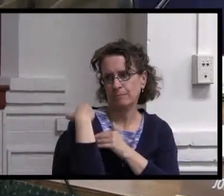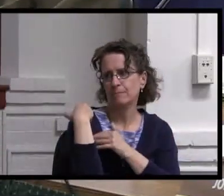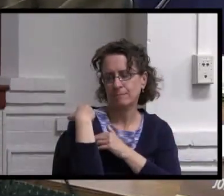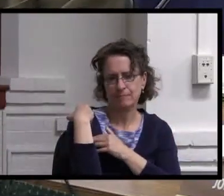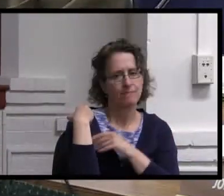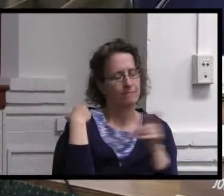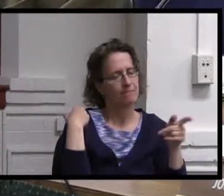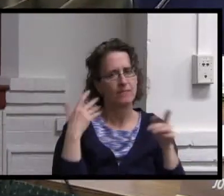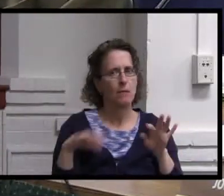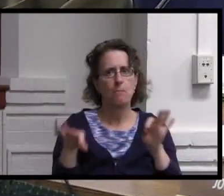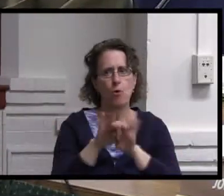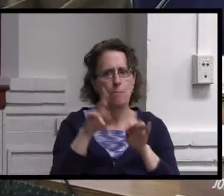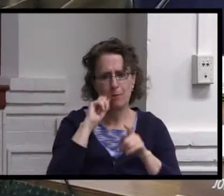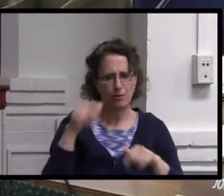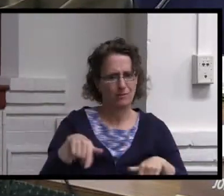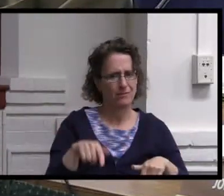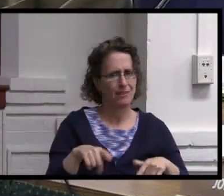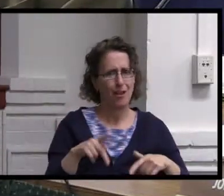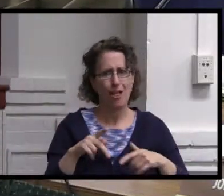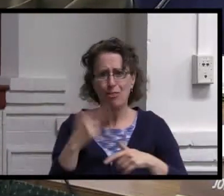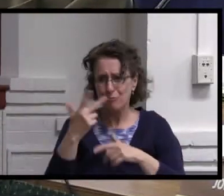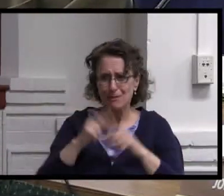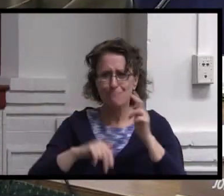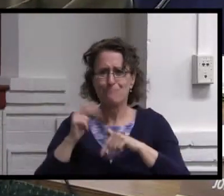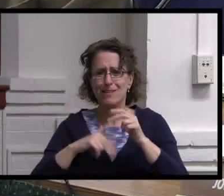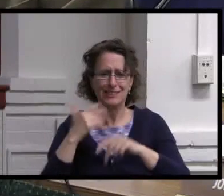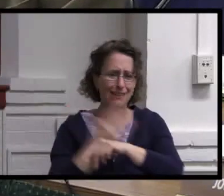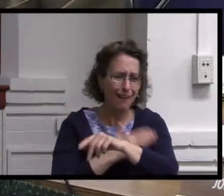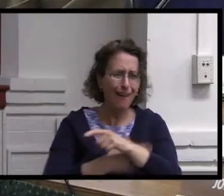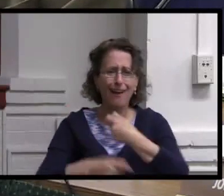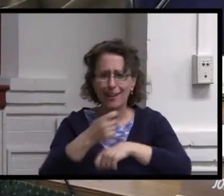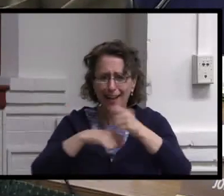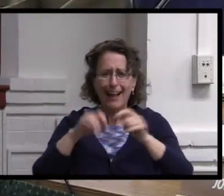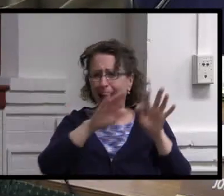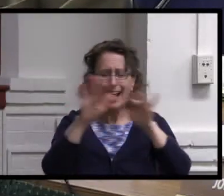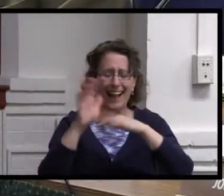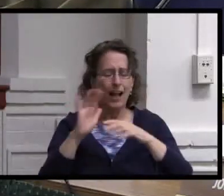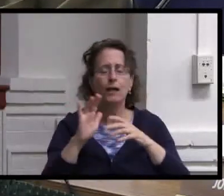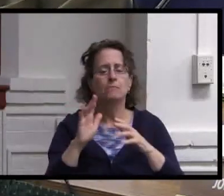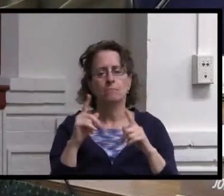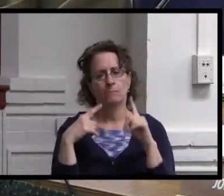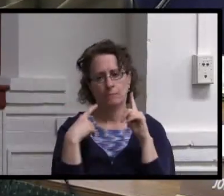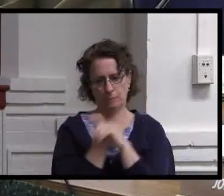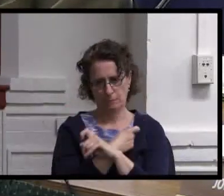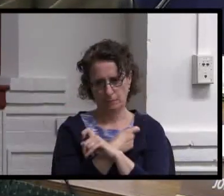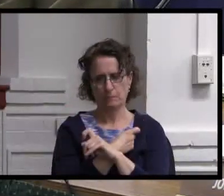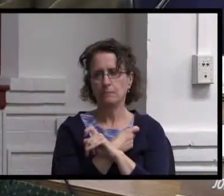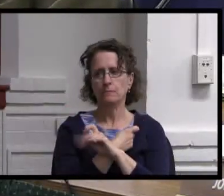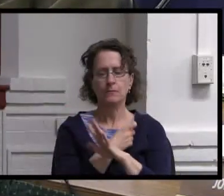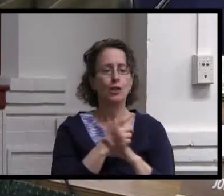and complexity, that there's somebody who is experienced in the construction industry who is the town's